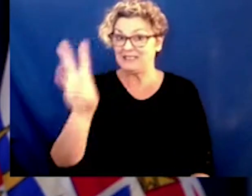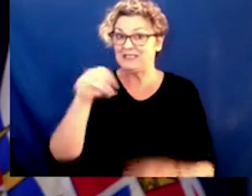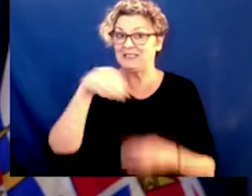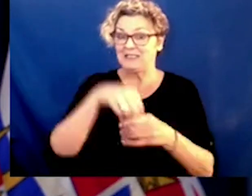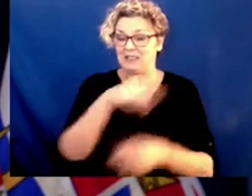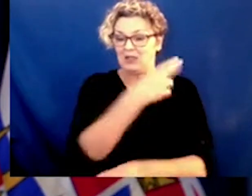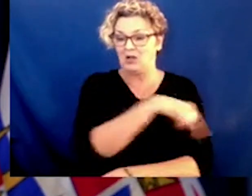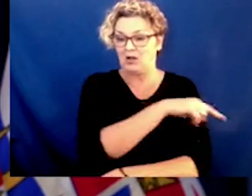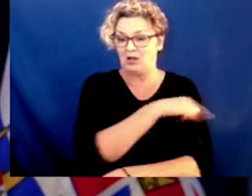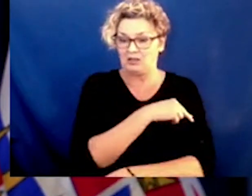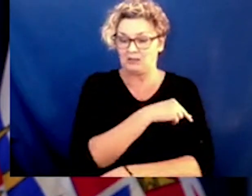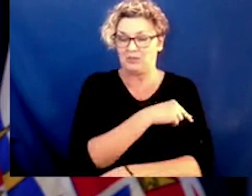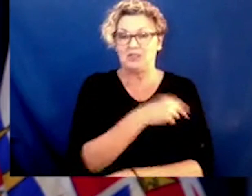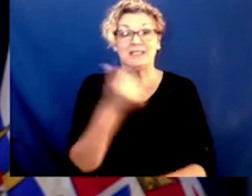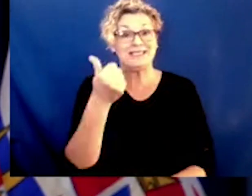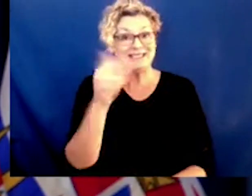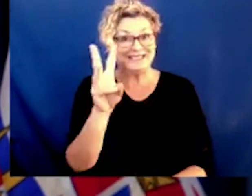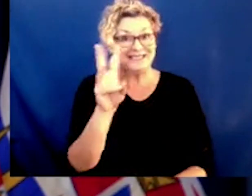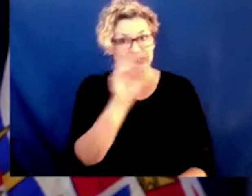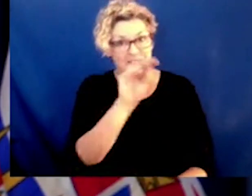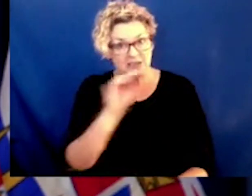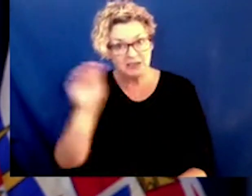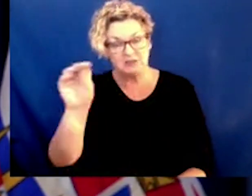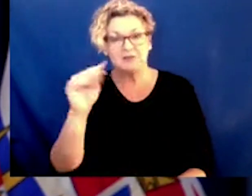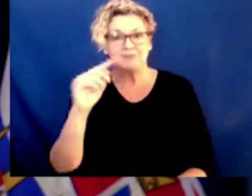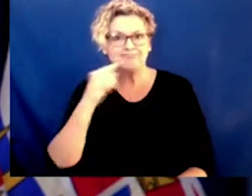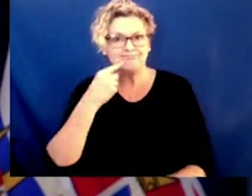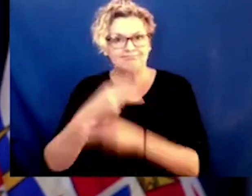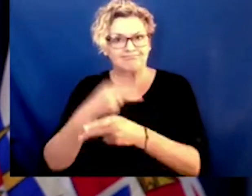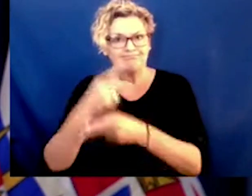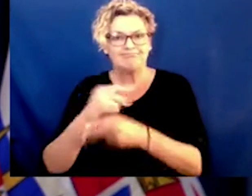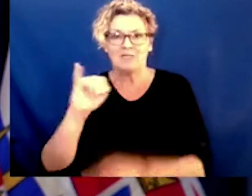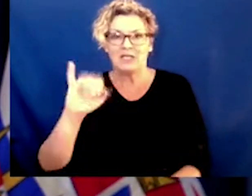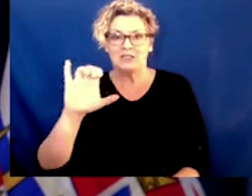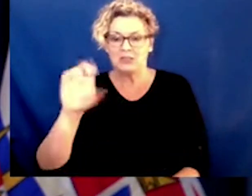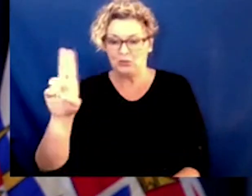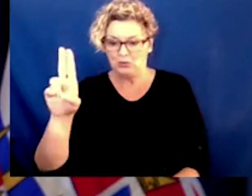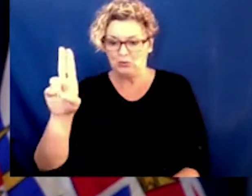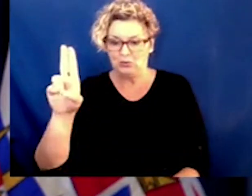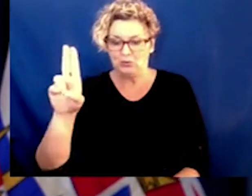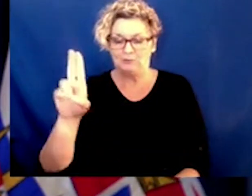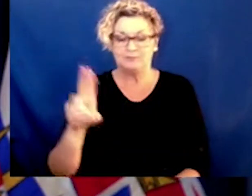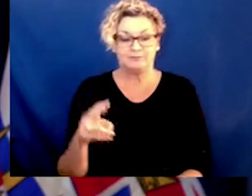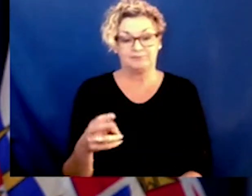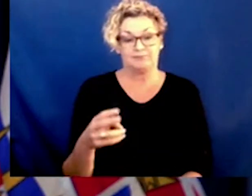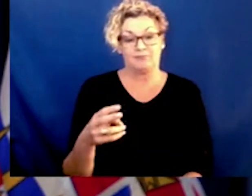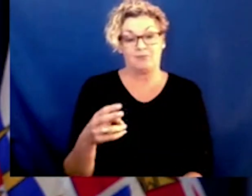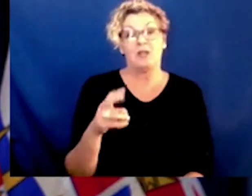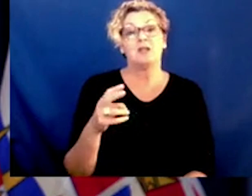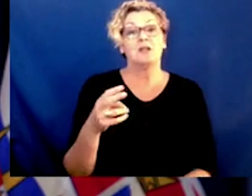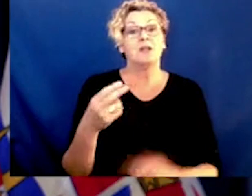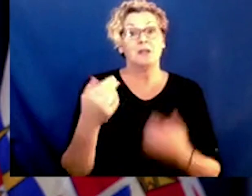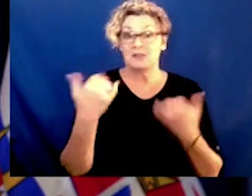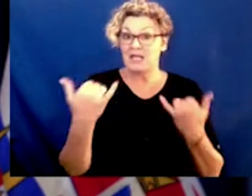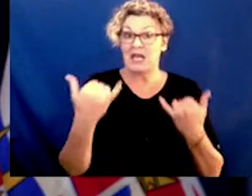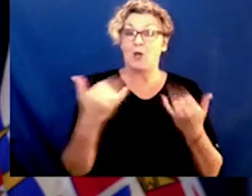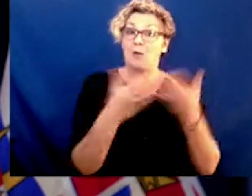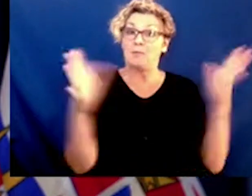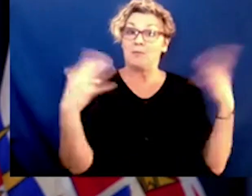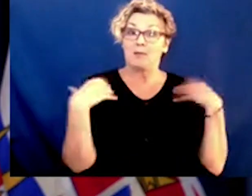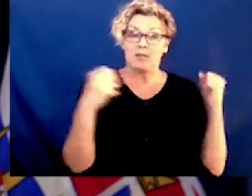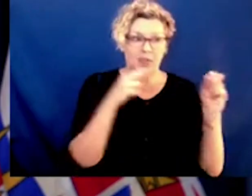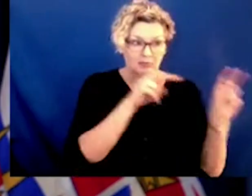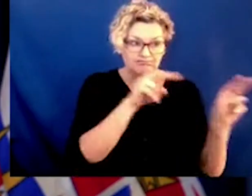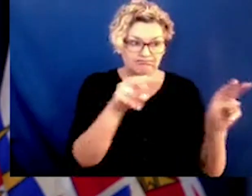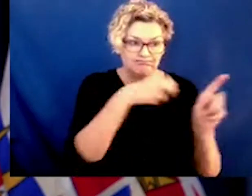generally reside outside of Canada. We now have 1,353 active cases in British Columbia, of